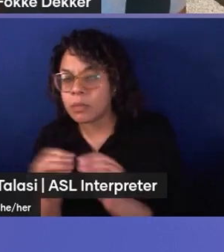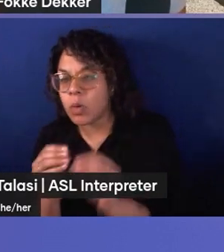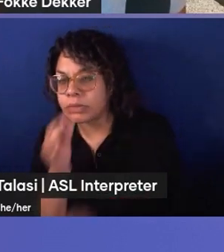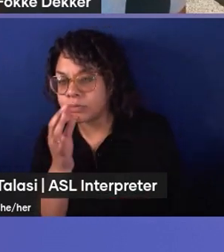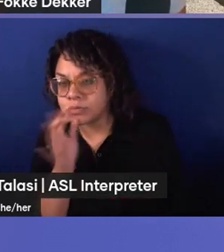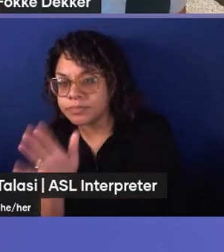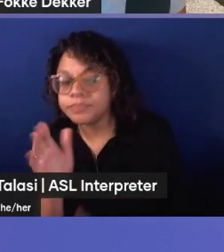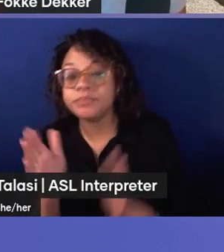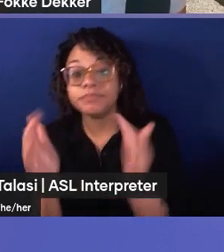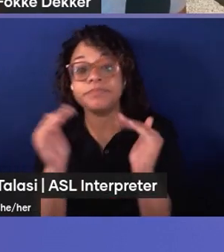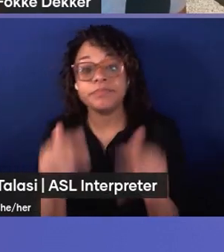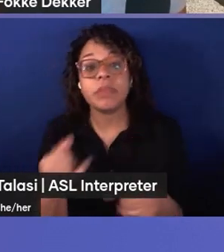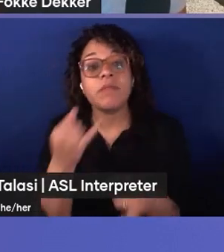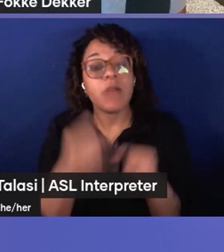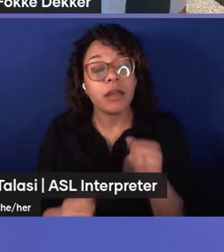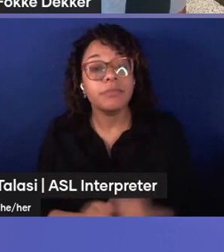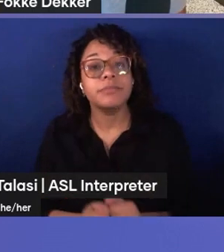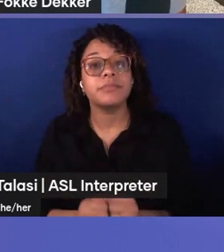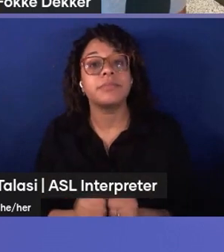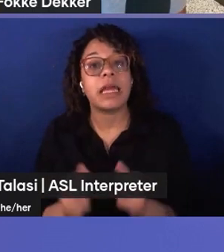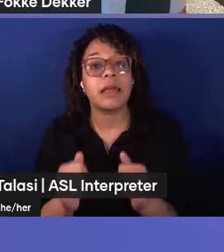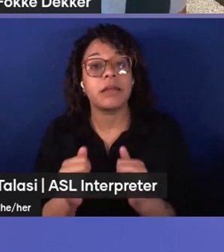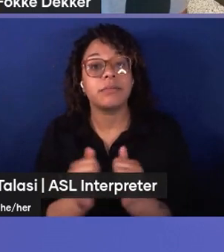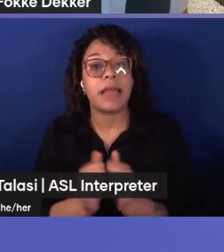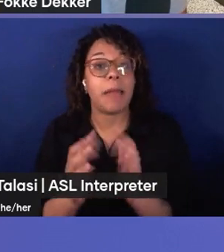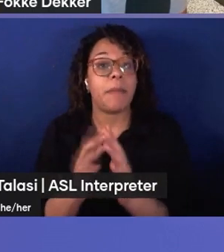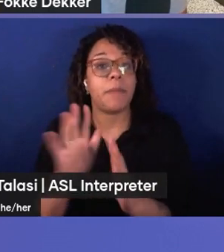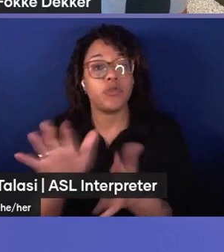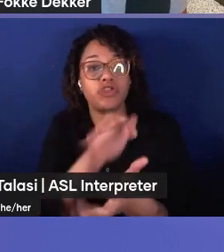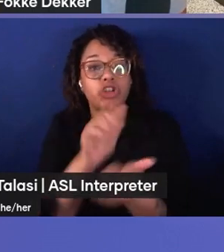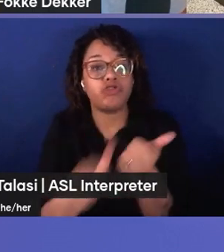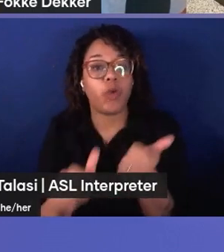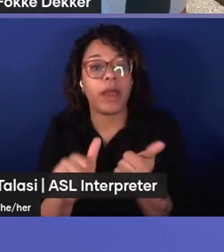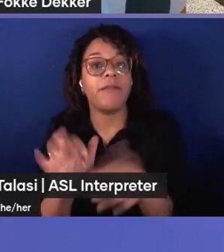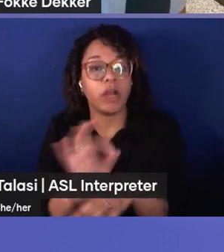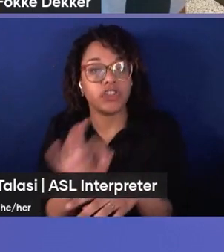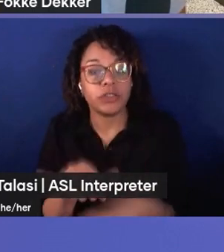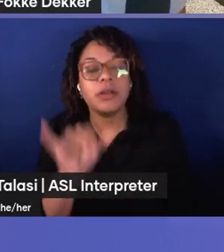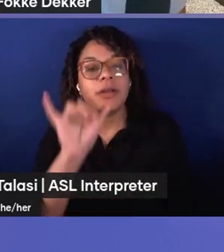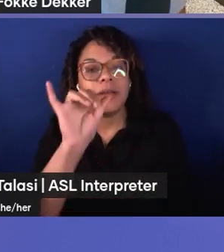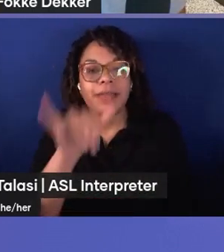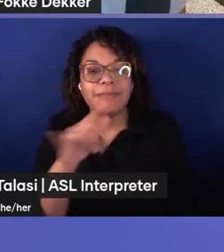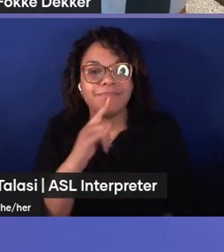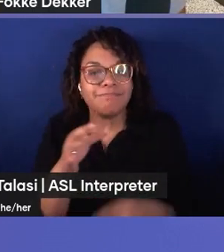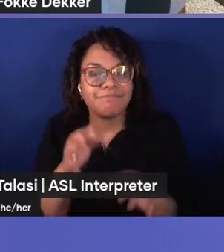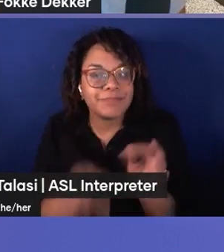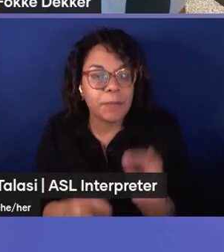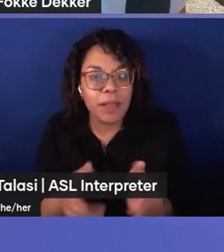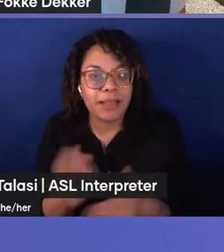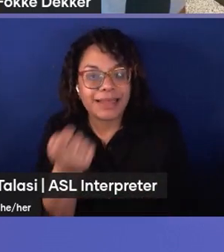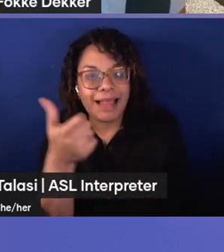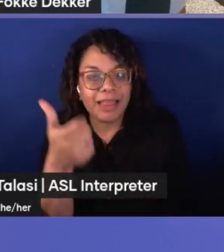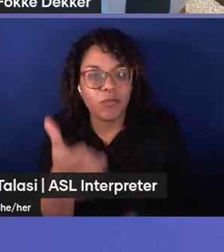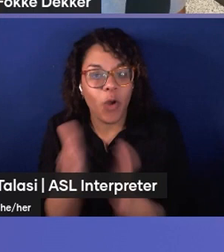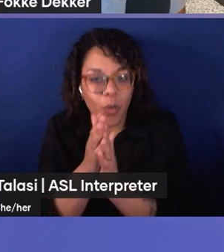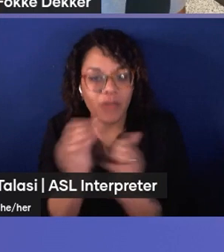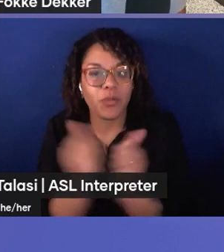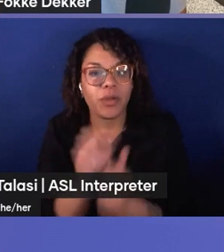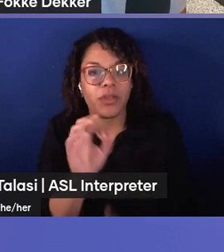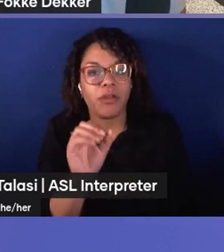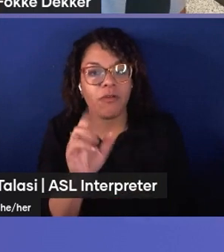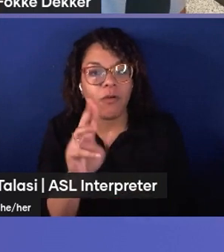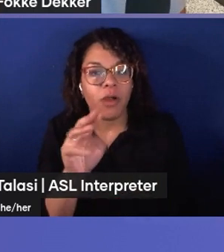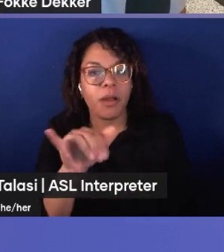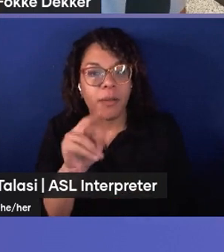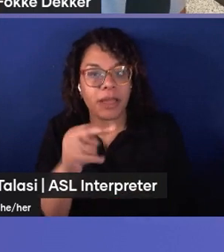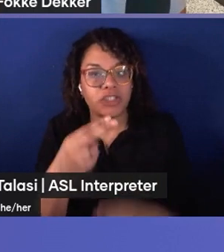then finally, we got to implement the destroy function, which is just another simple delete request with the formation name to